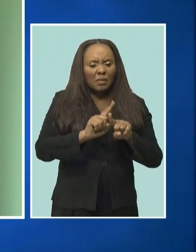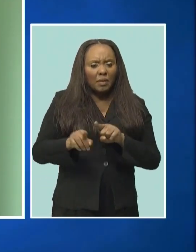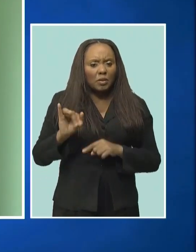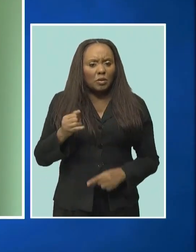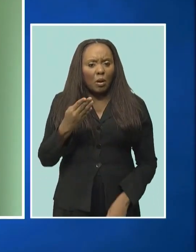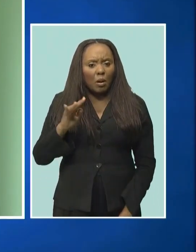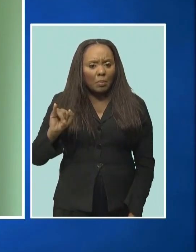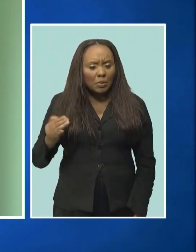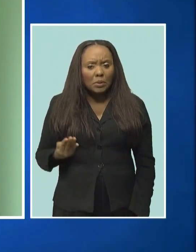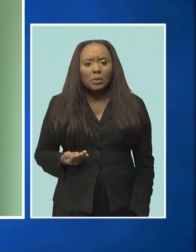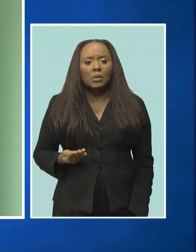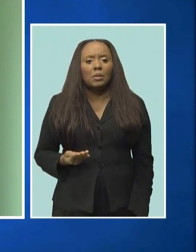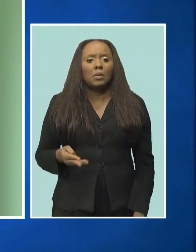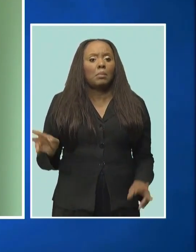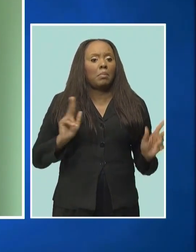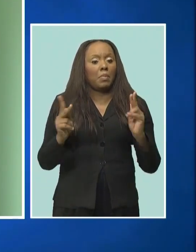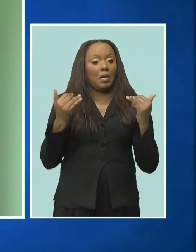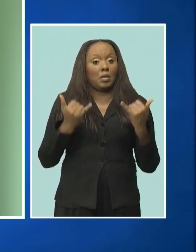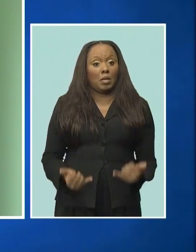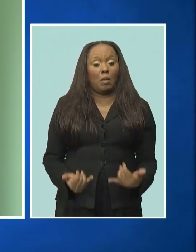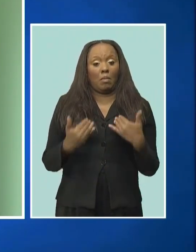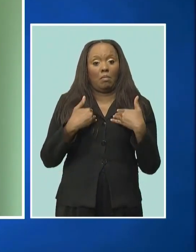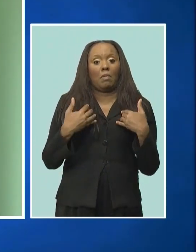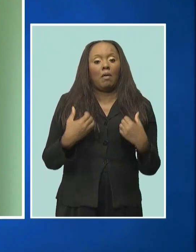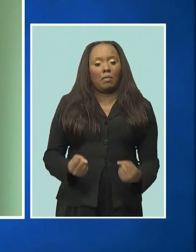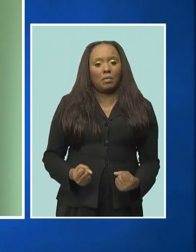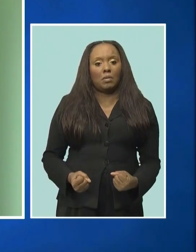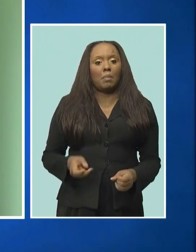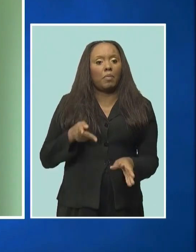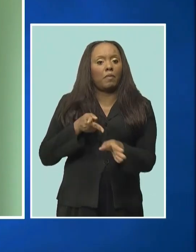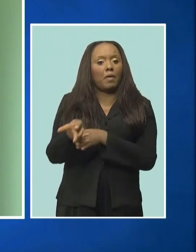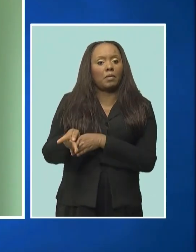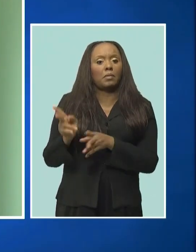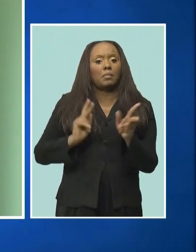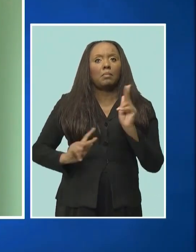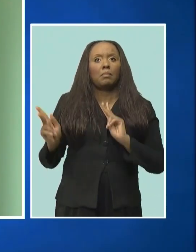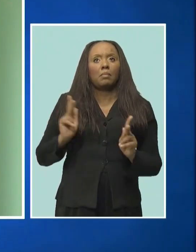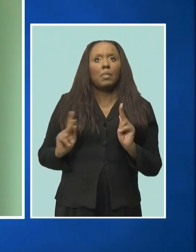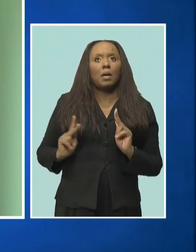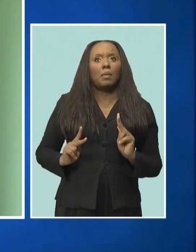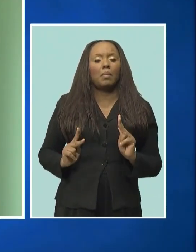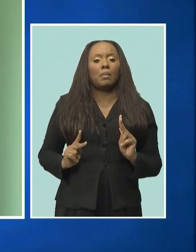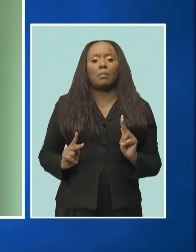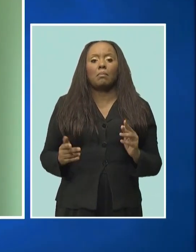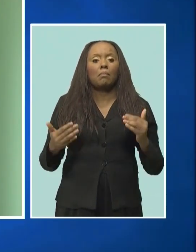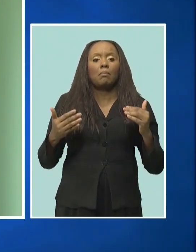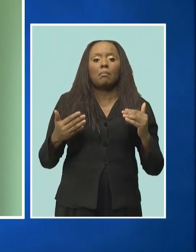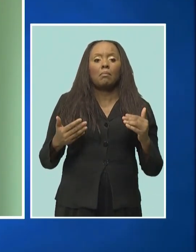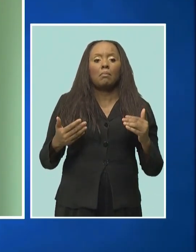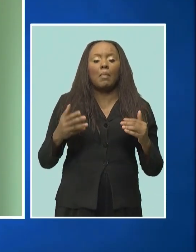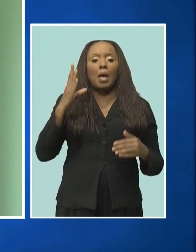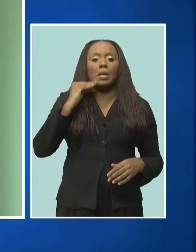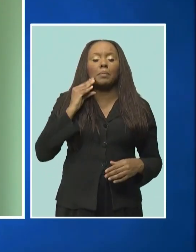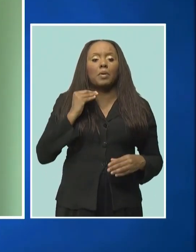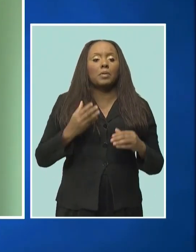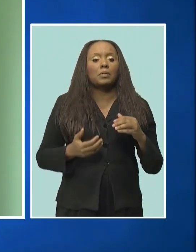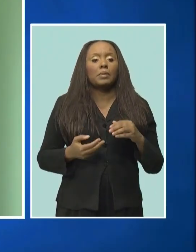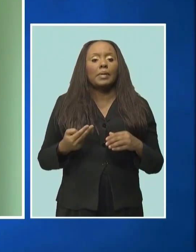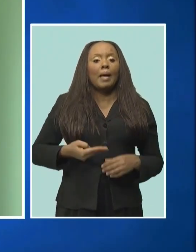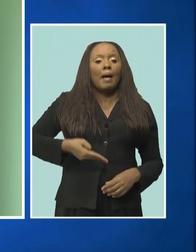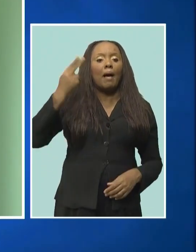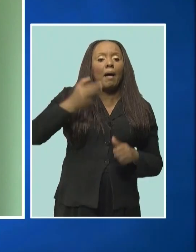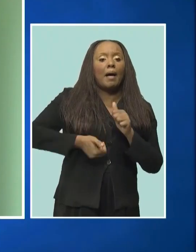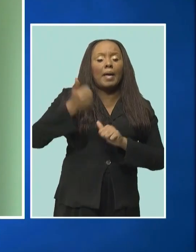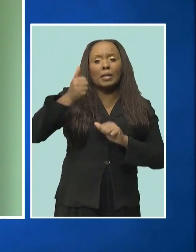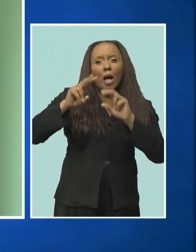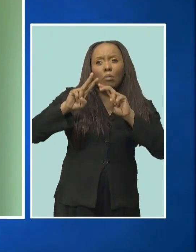alike, the confidence that these professionals have gone through the highest level of scrutiny, and that